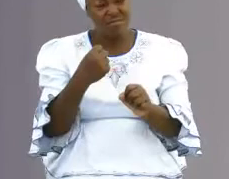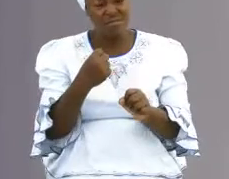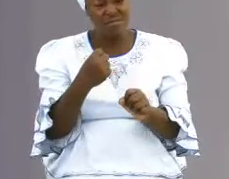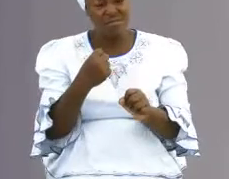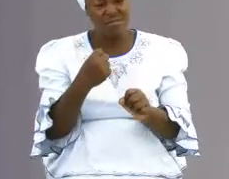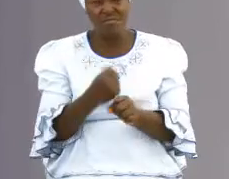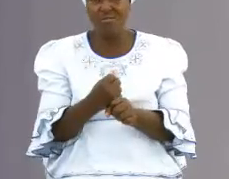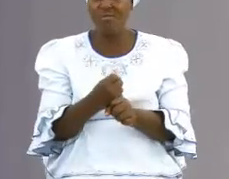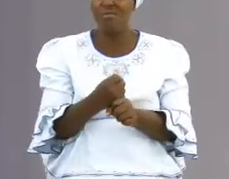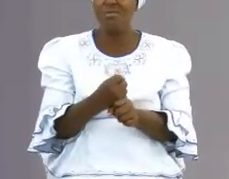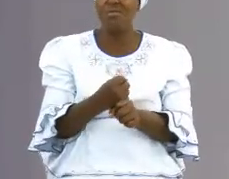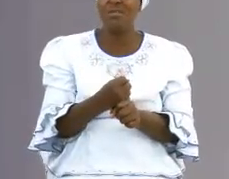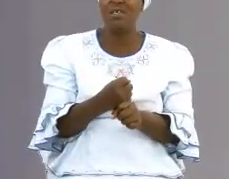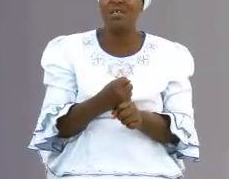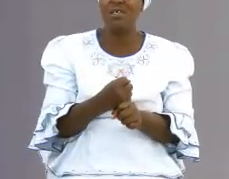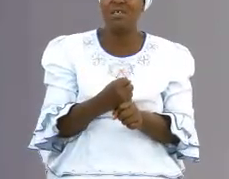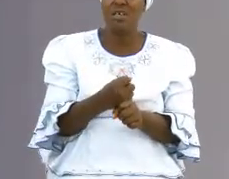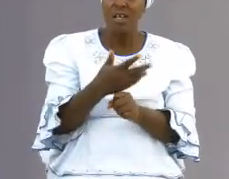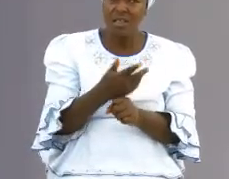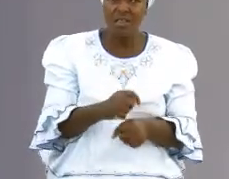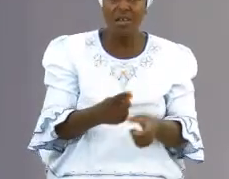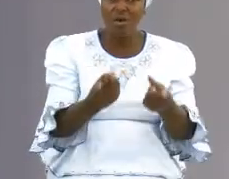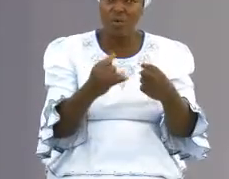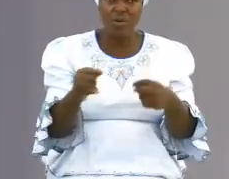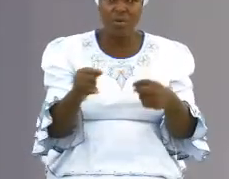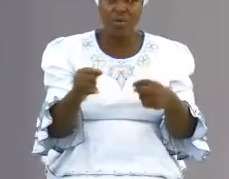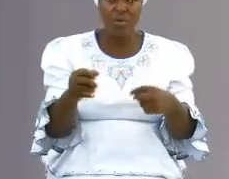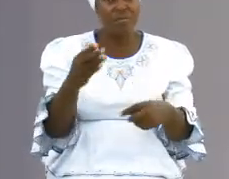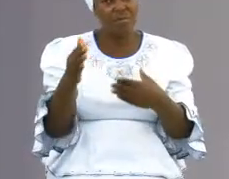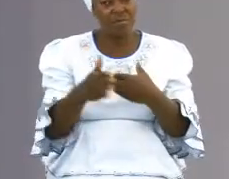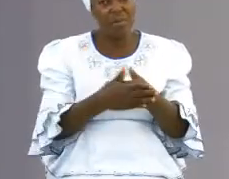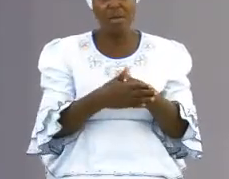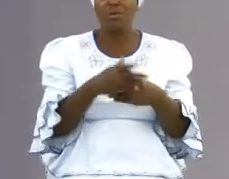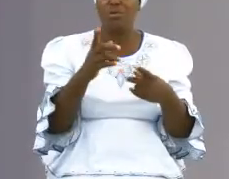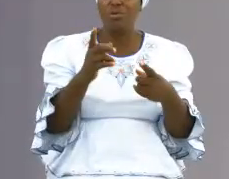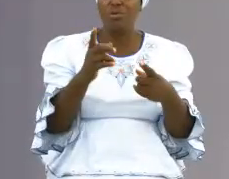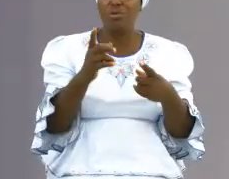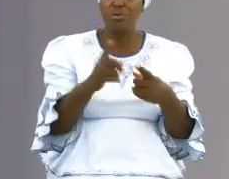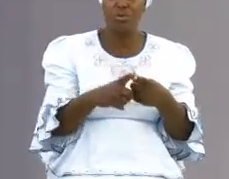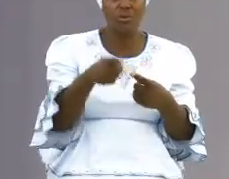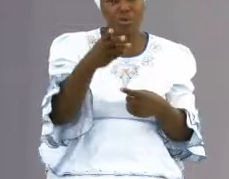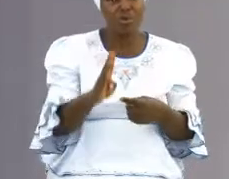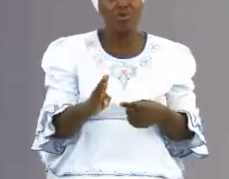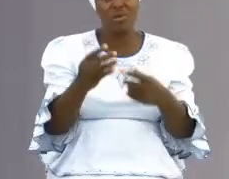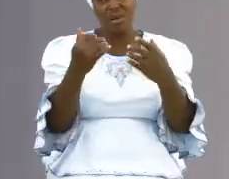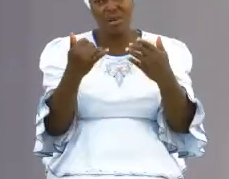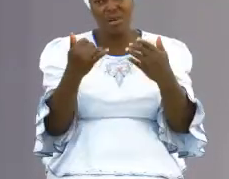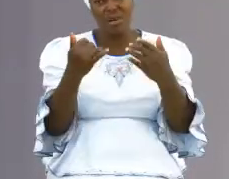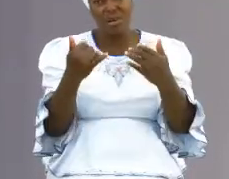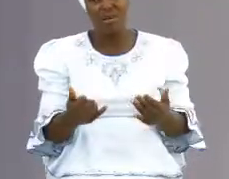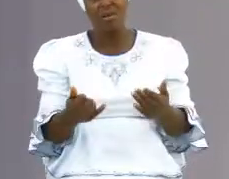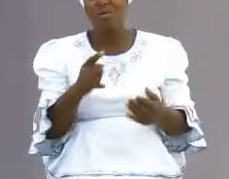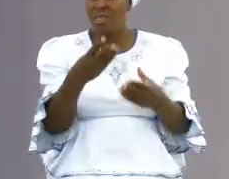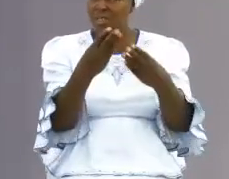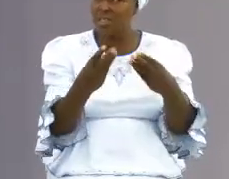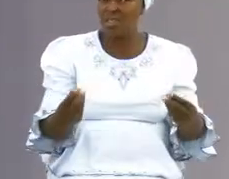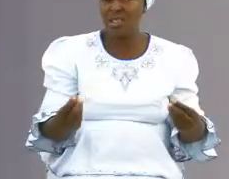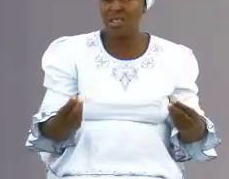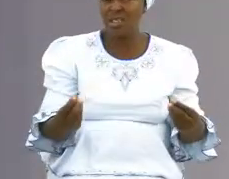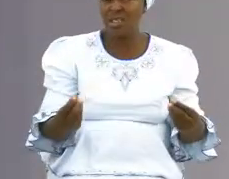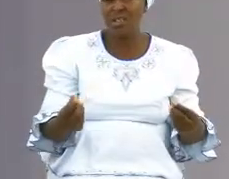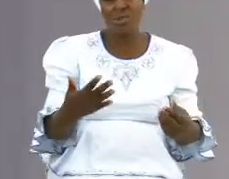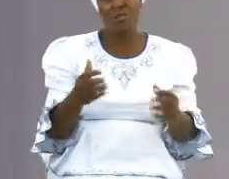your reconciliation with the Almighty God right now. He's ready to forgive your